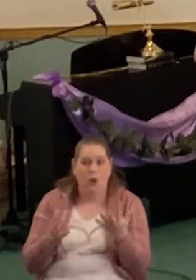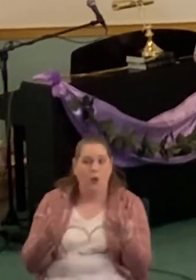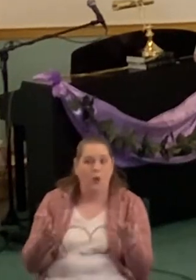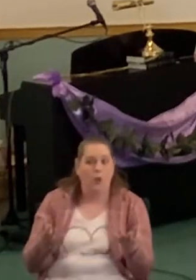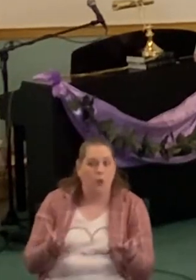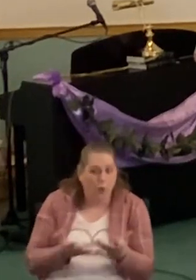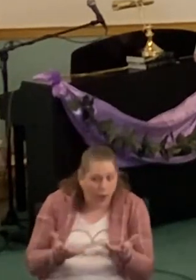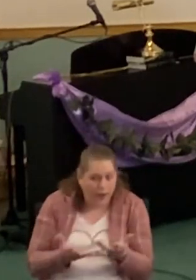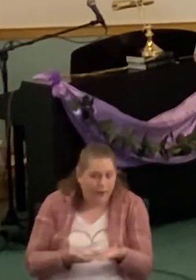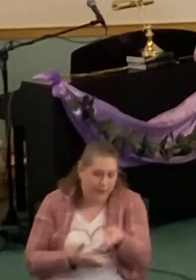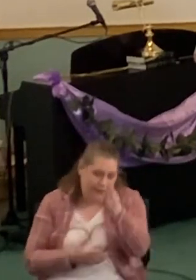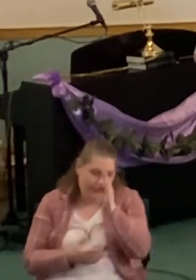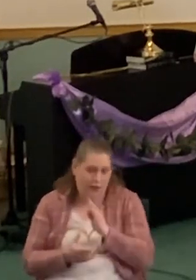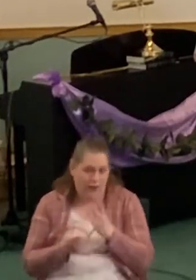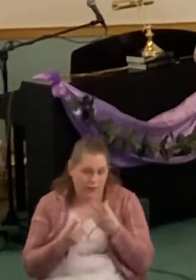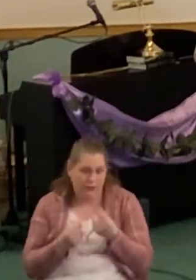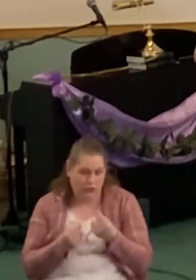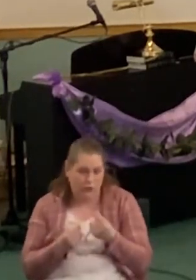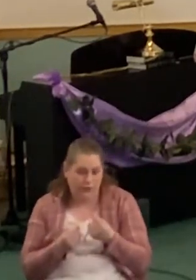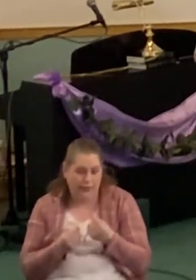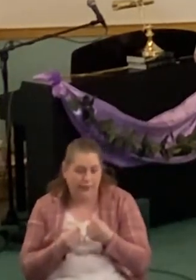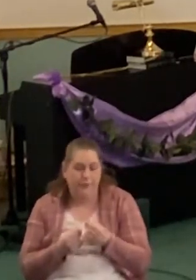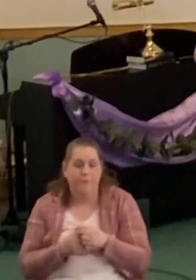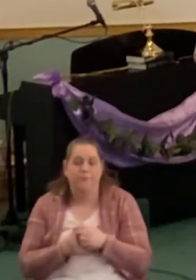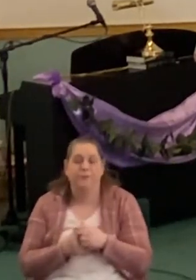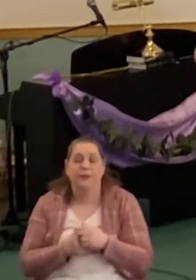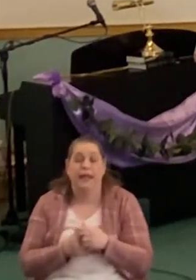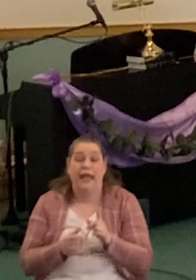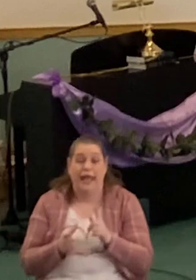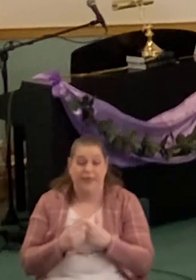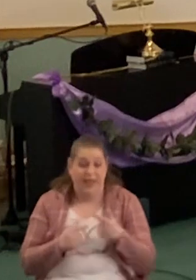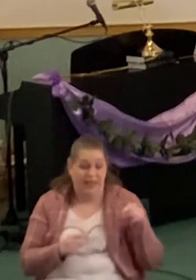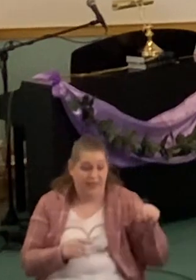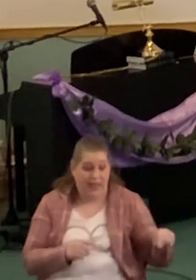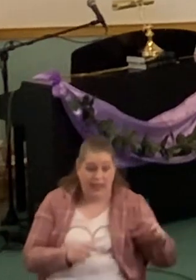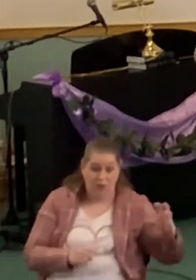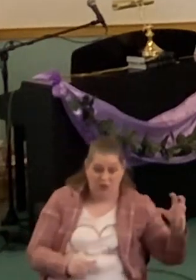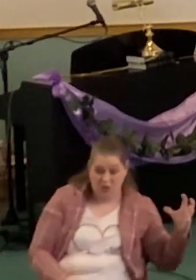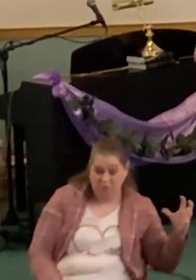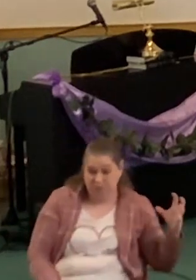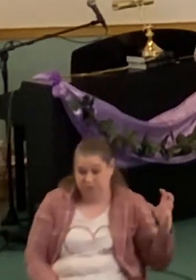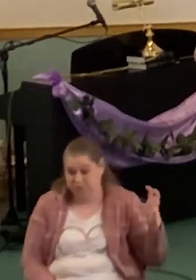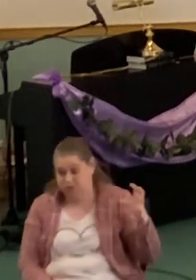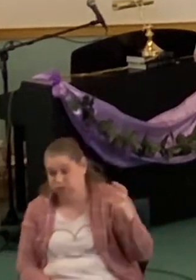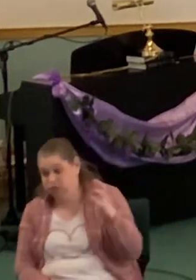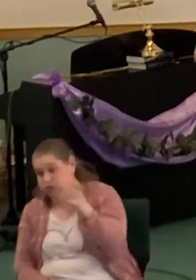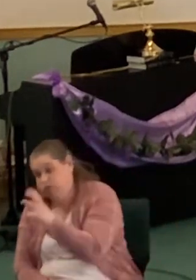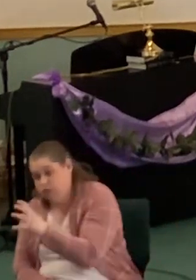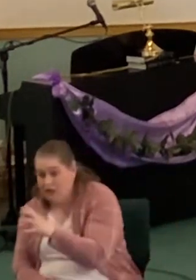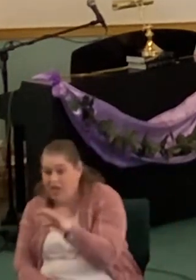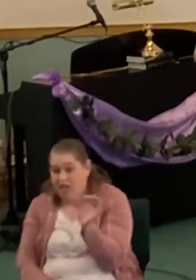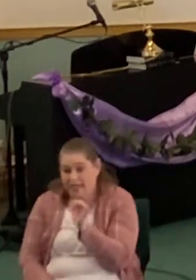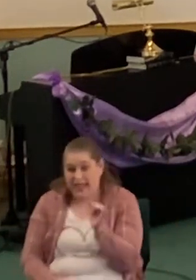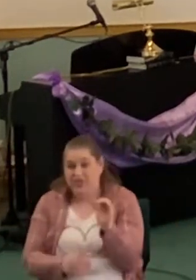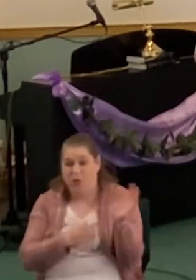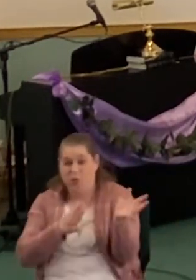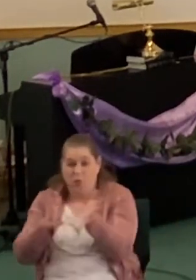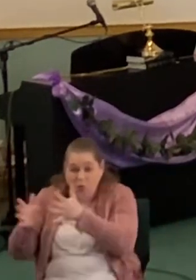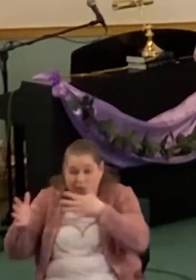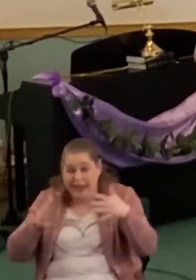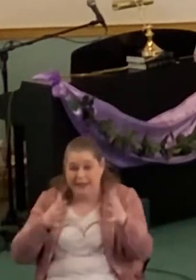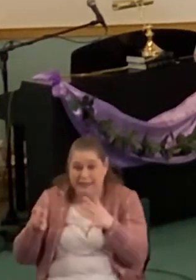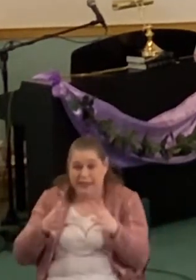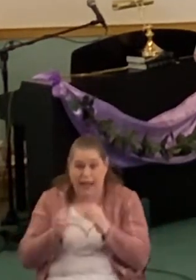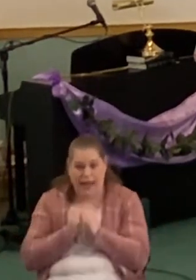them. It says in verse 11, then they will sweep through, talking about the Babylonians, like the wind and pass